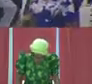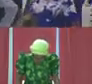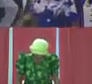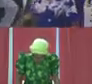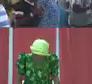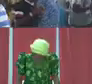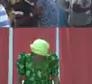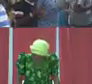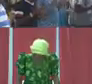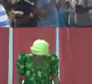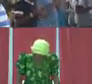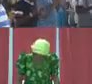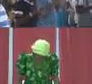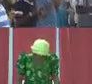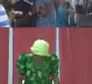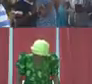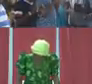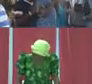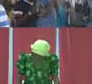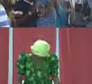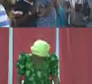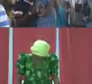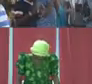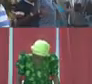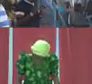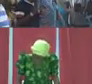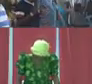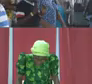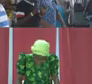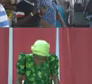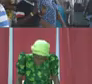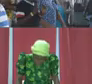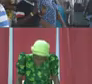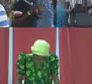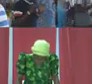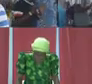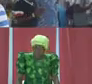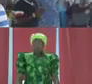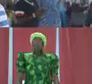Breathe on my soul, on my spirit.